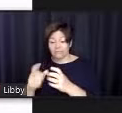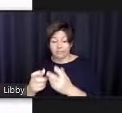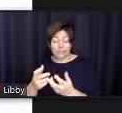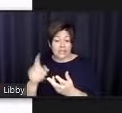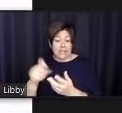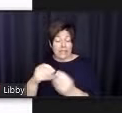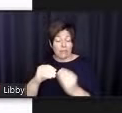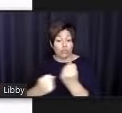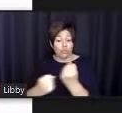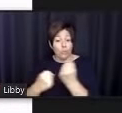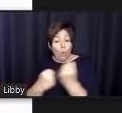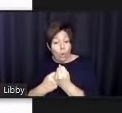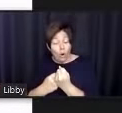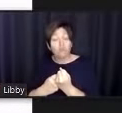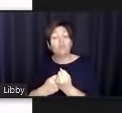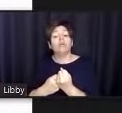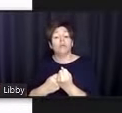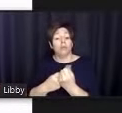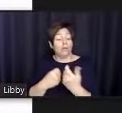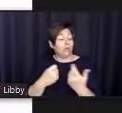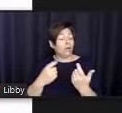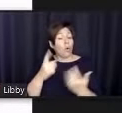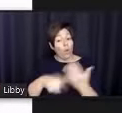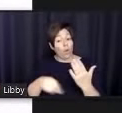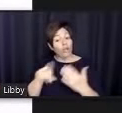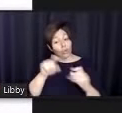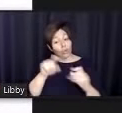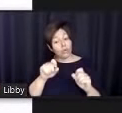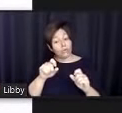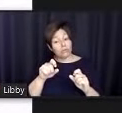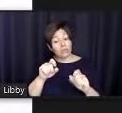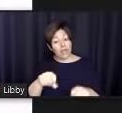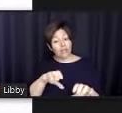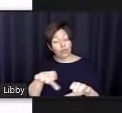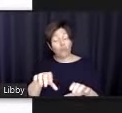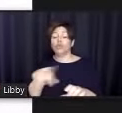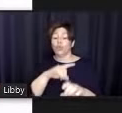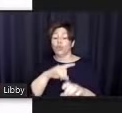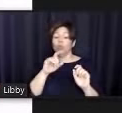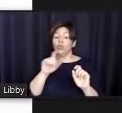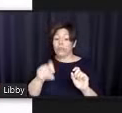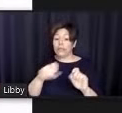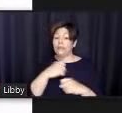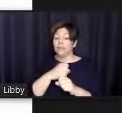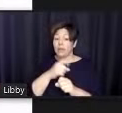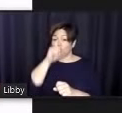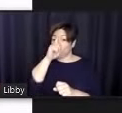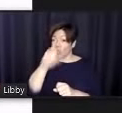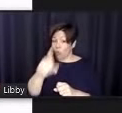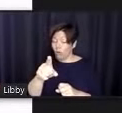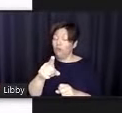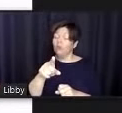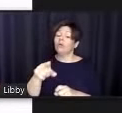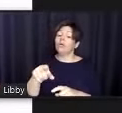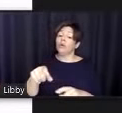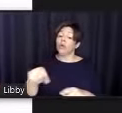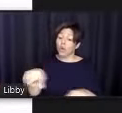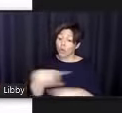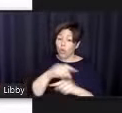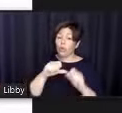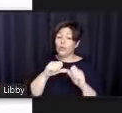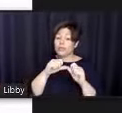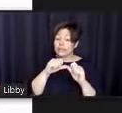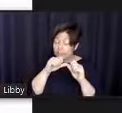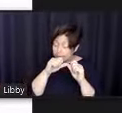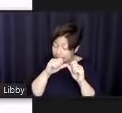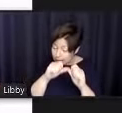more supports, is what you can do. Okay, you need to make sure that you continue